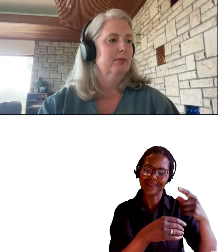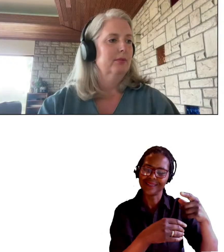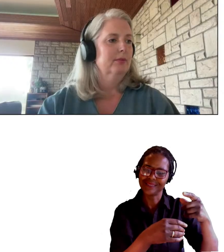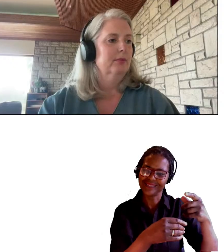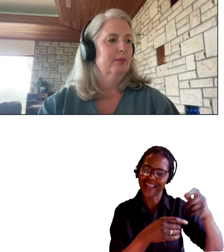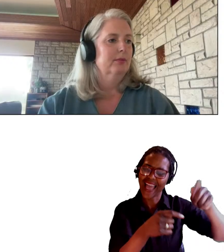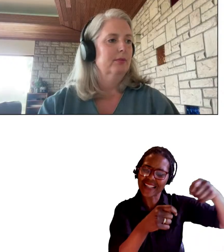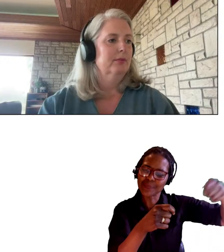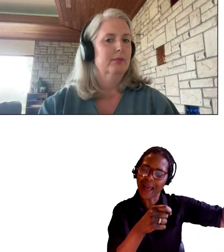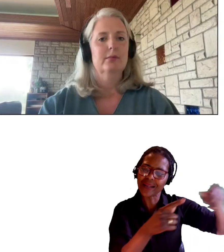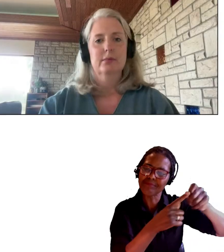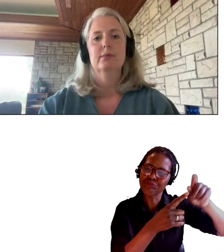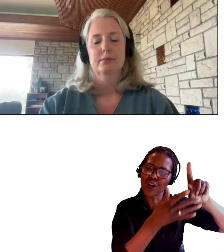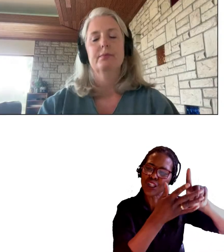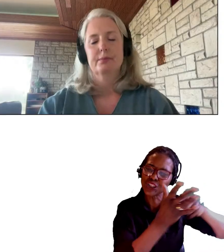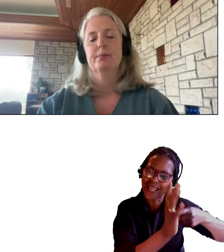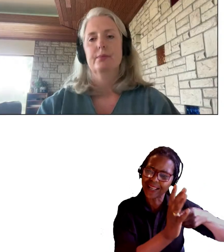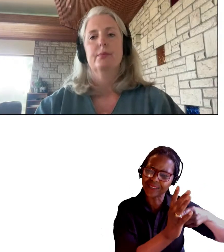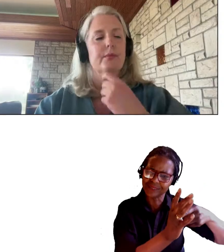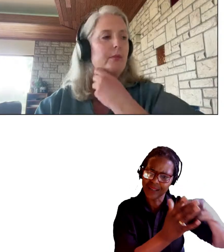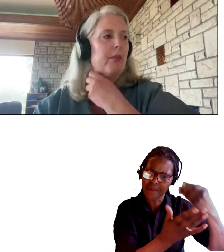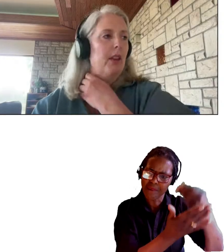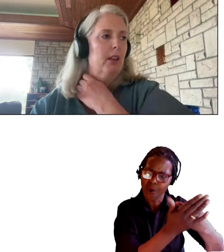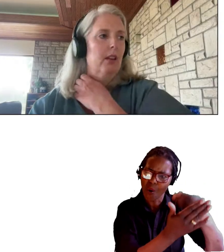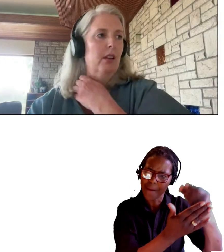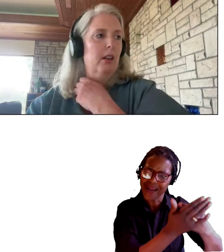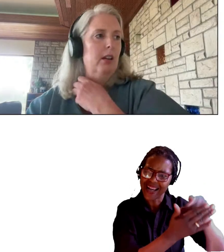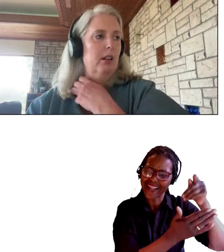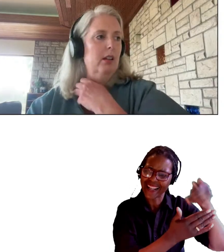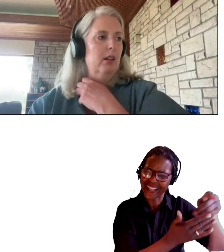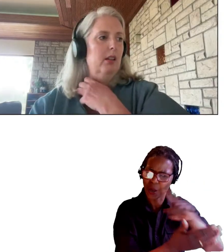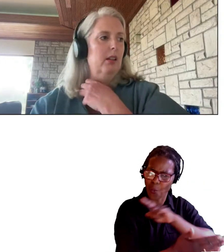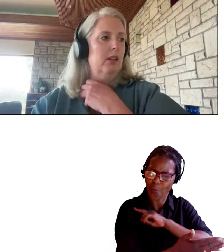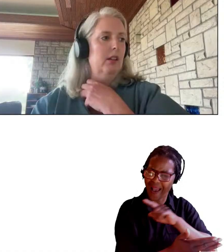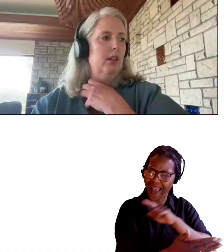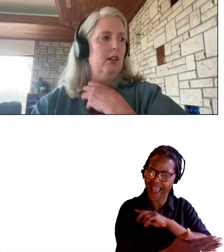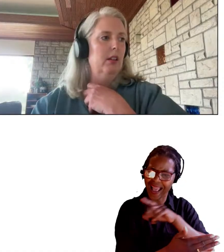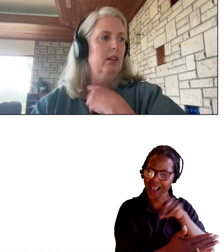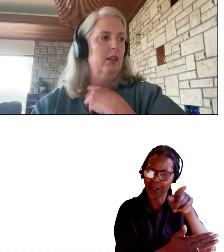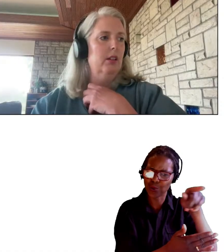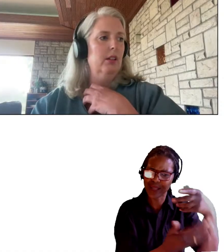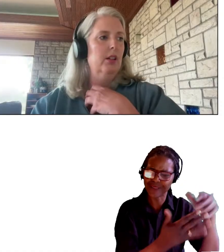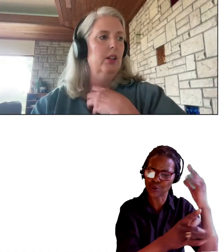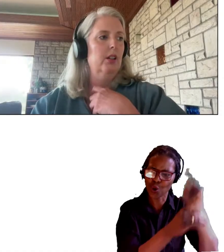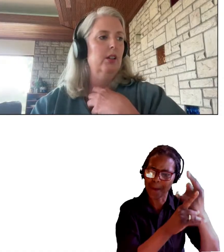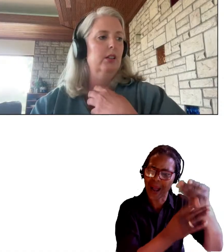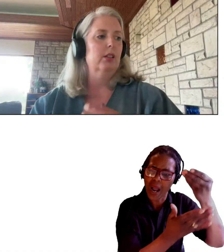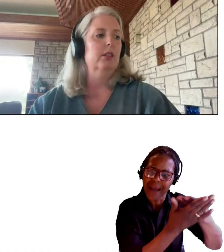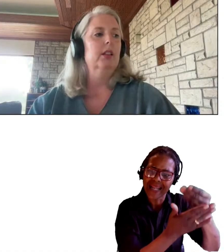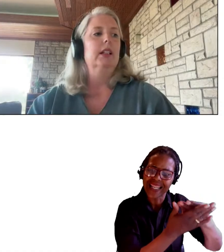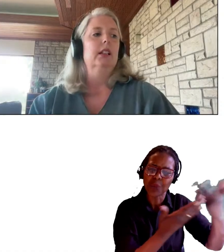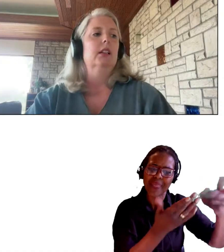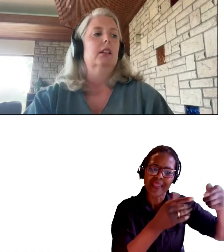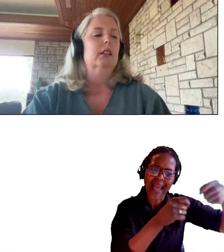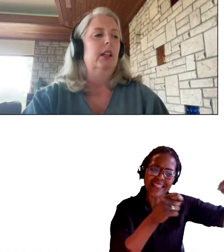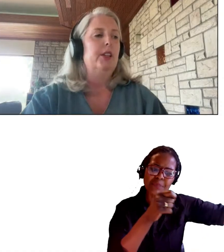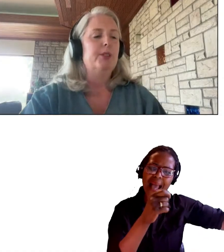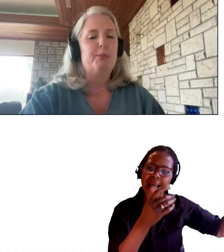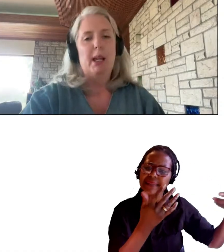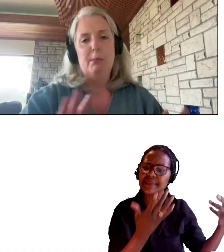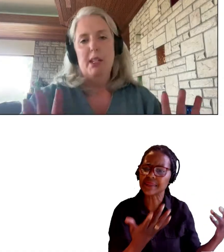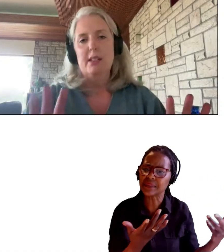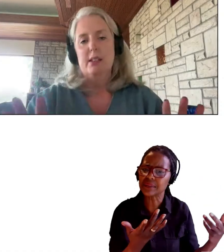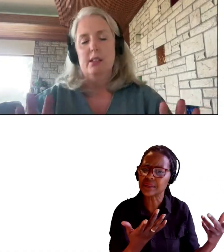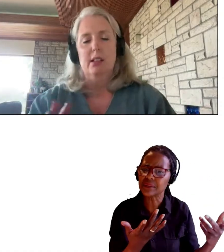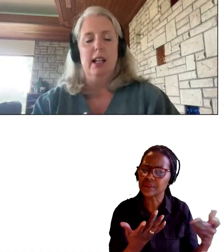Could you speak to that? Was that intentional? Is budget deprioritized with expand projects? Yeah,